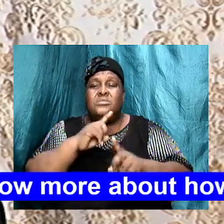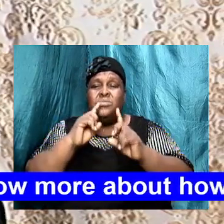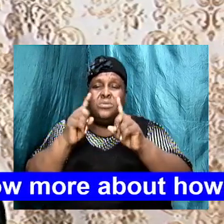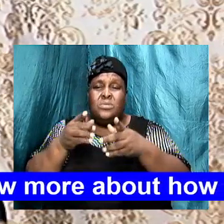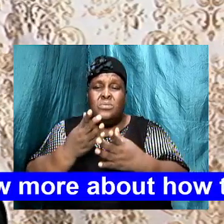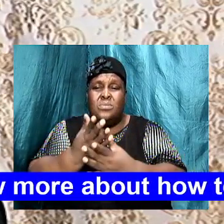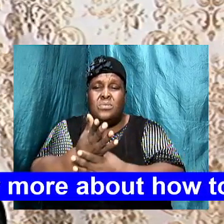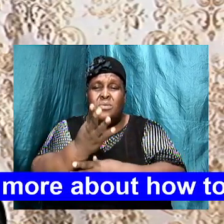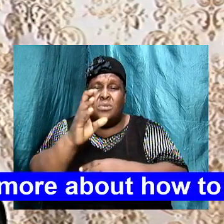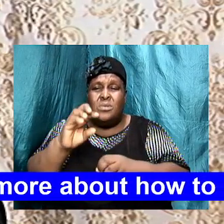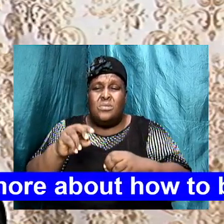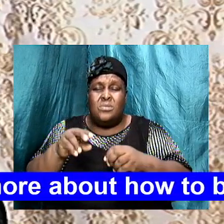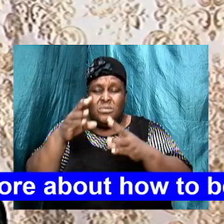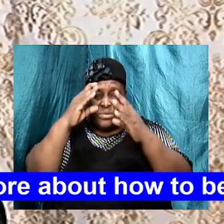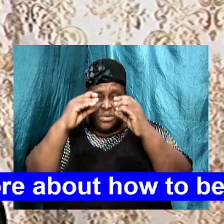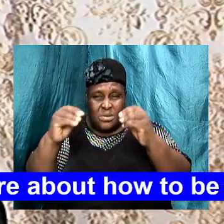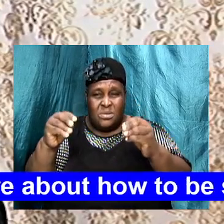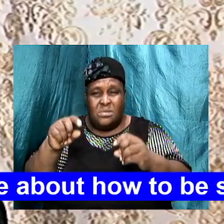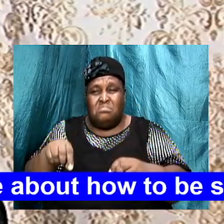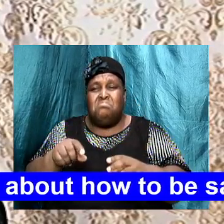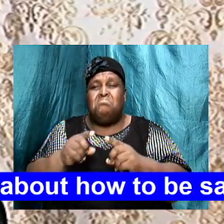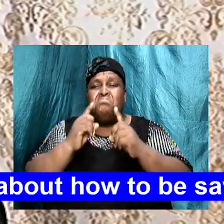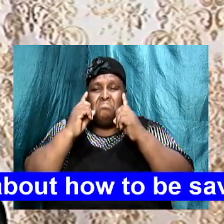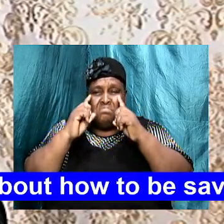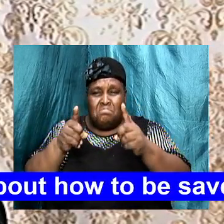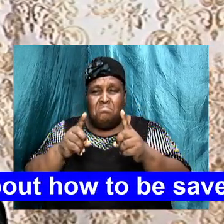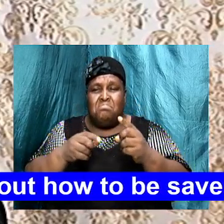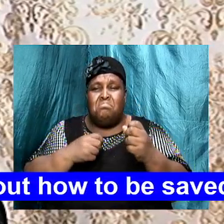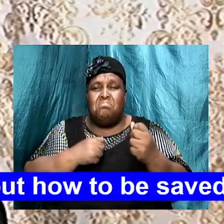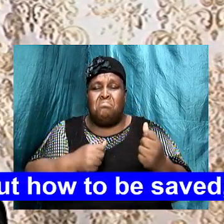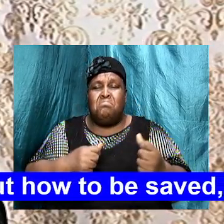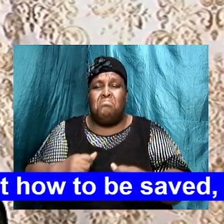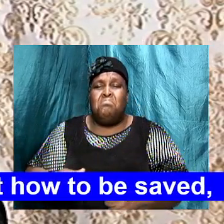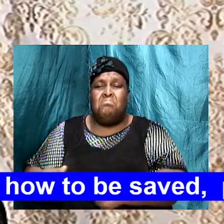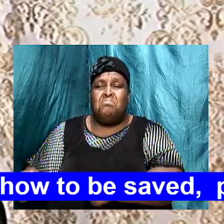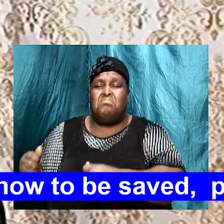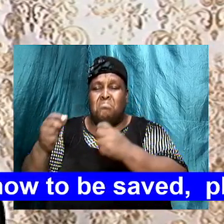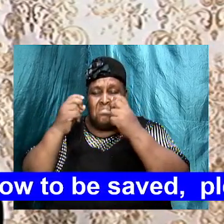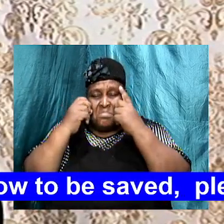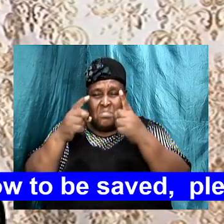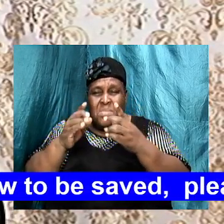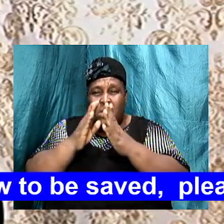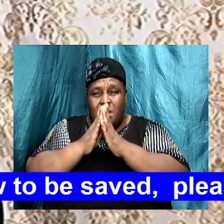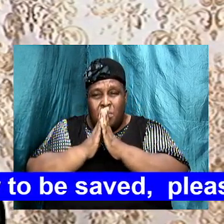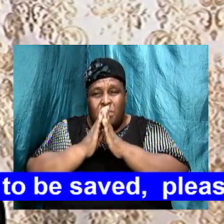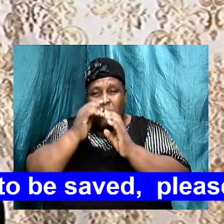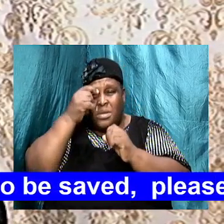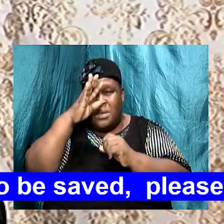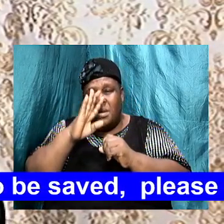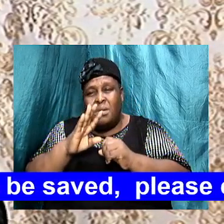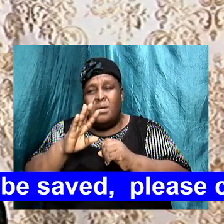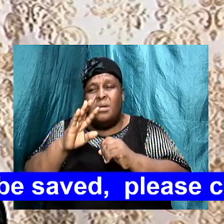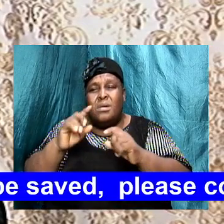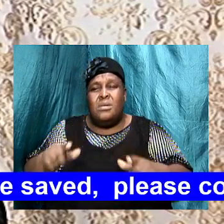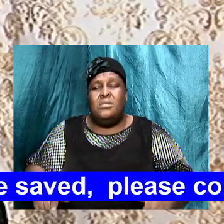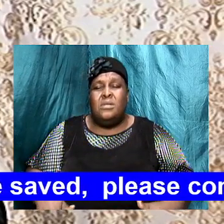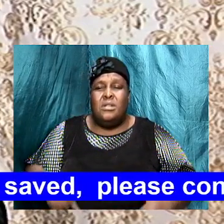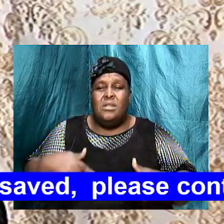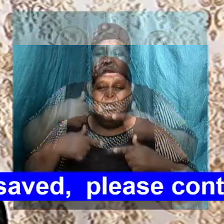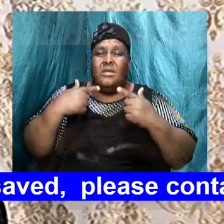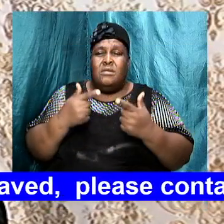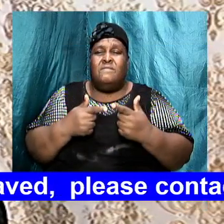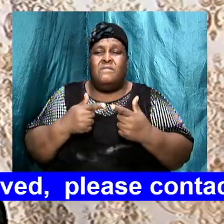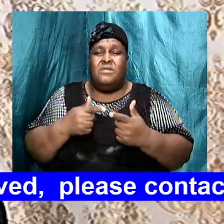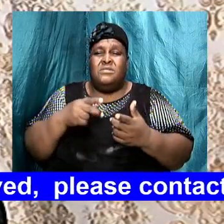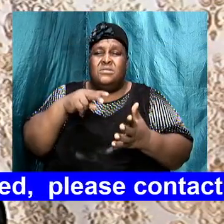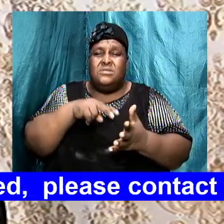God, presenting this doctrine, this apostles' doctrine, we pray, God, that you will help us to stand resolute, great